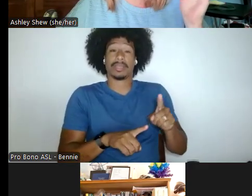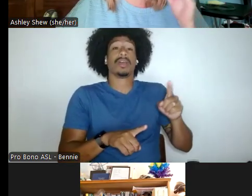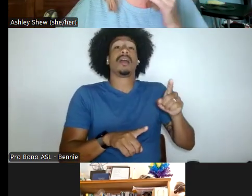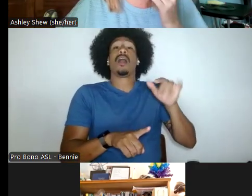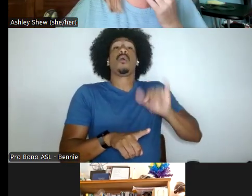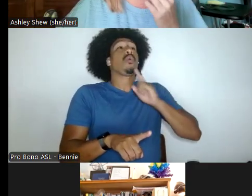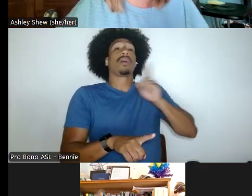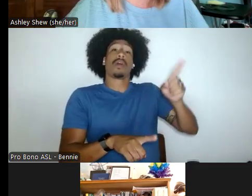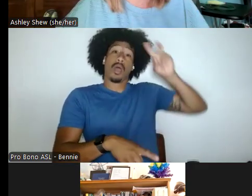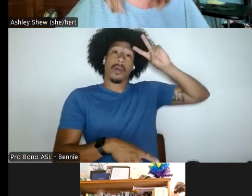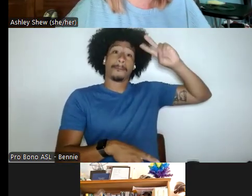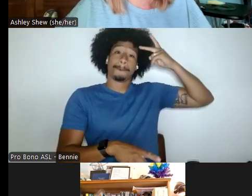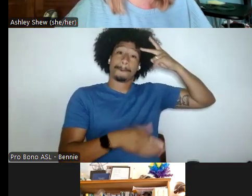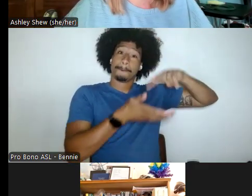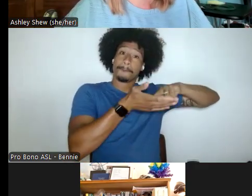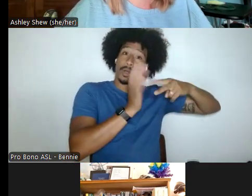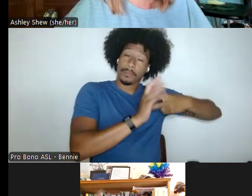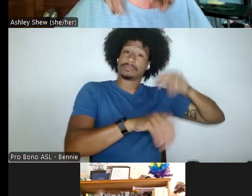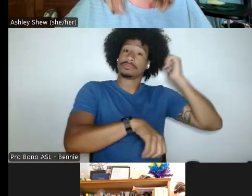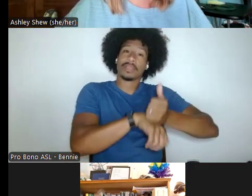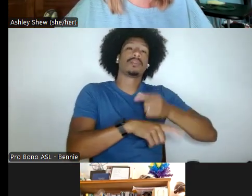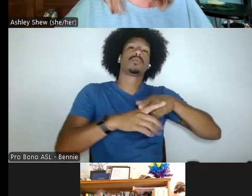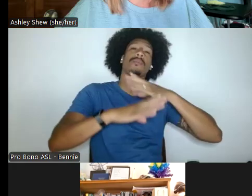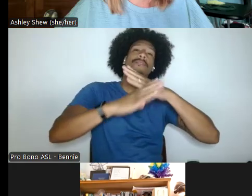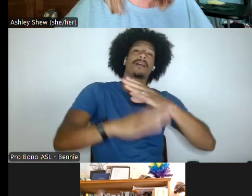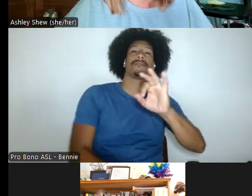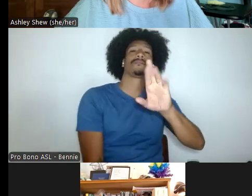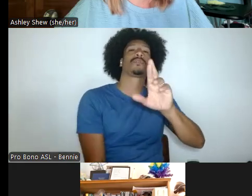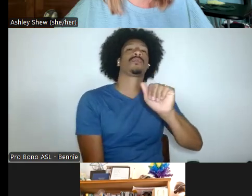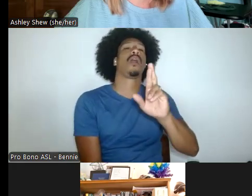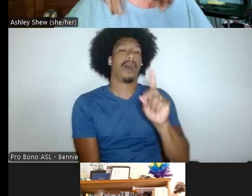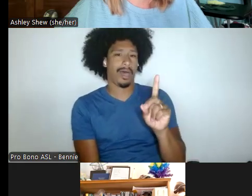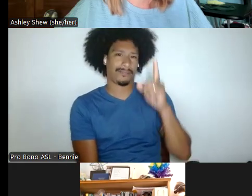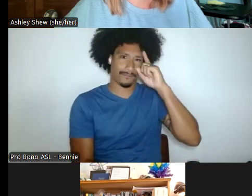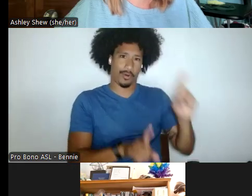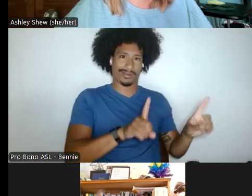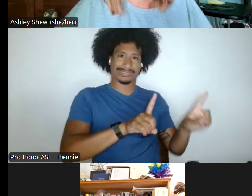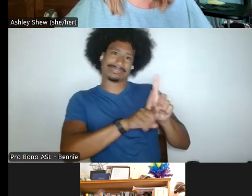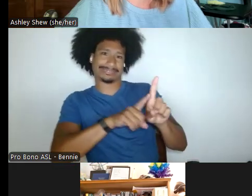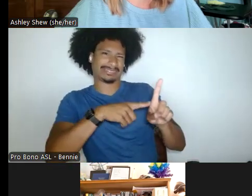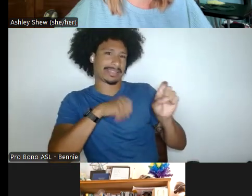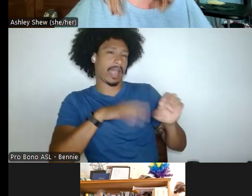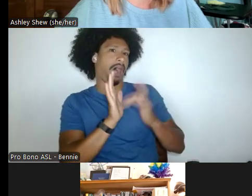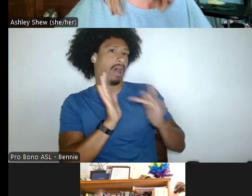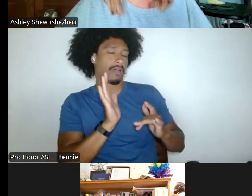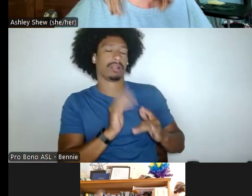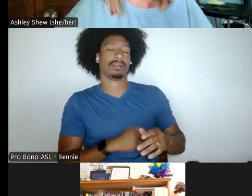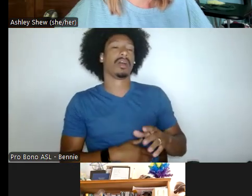happen with personal attendant services. Um, the state of Arkansas, the 6 months before the